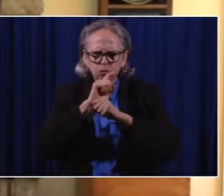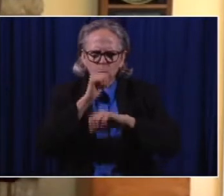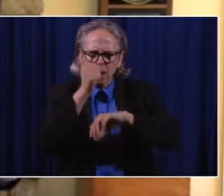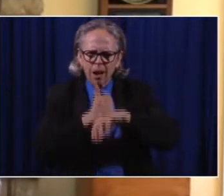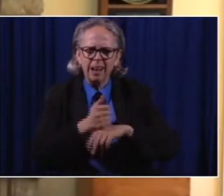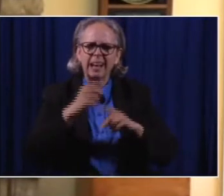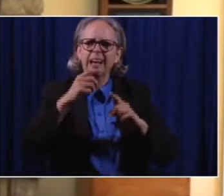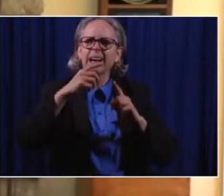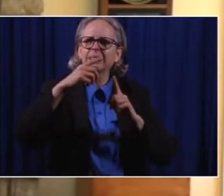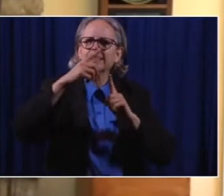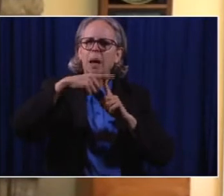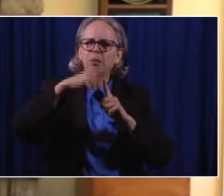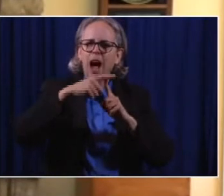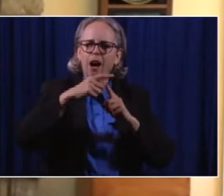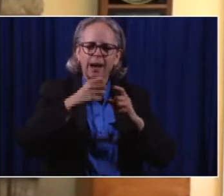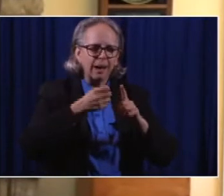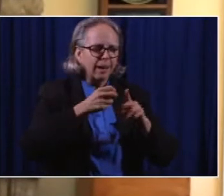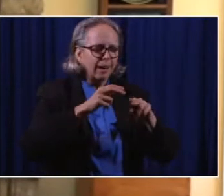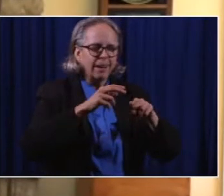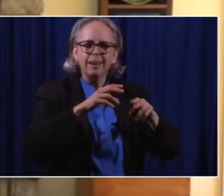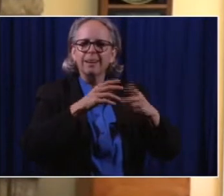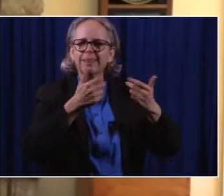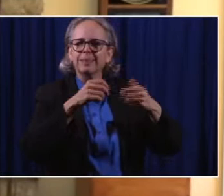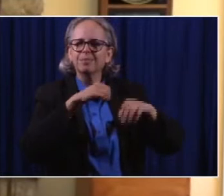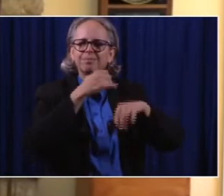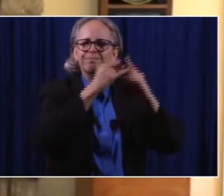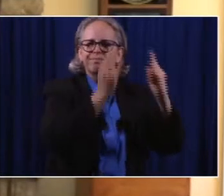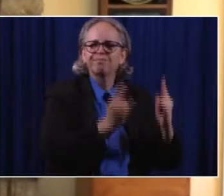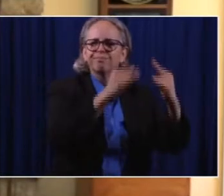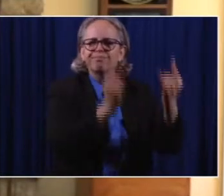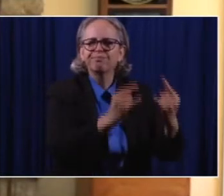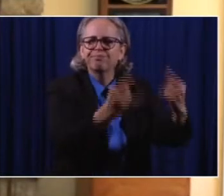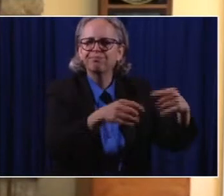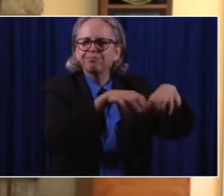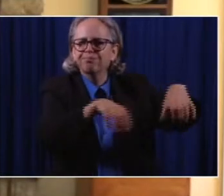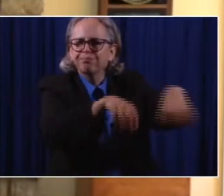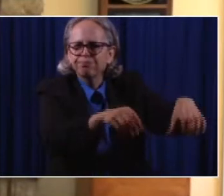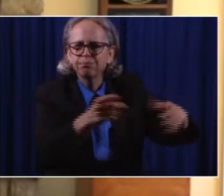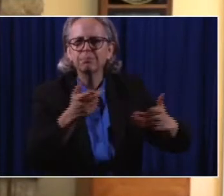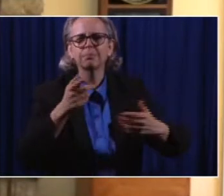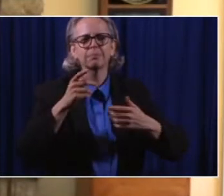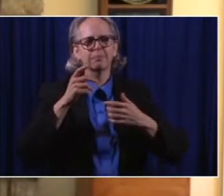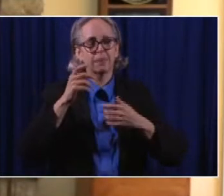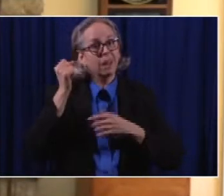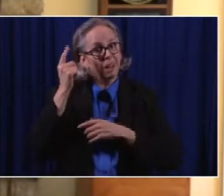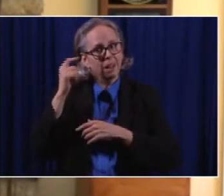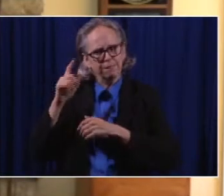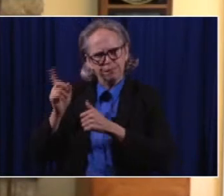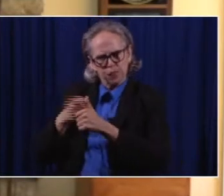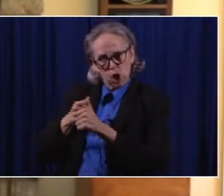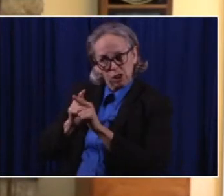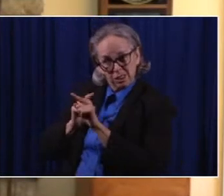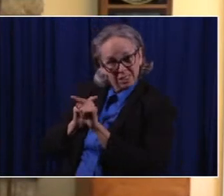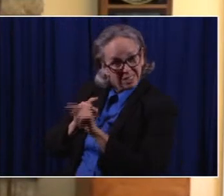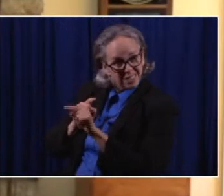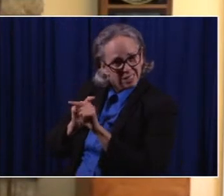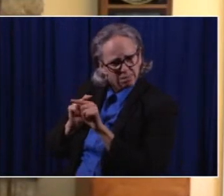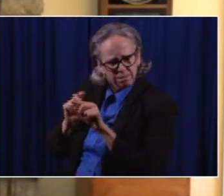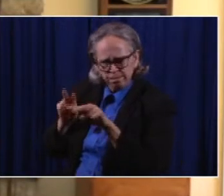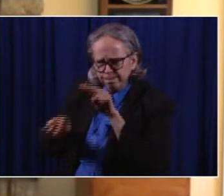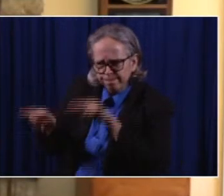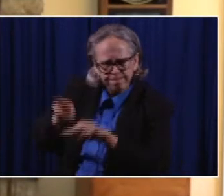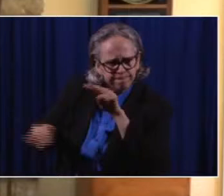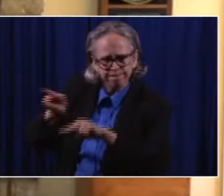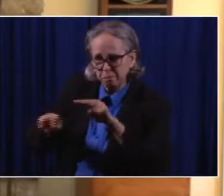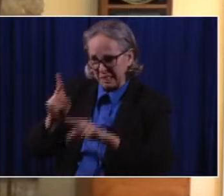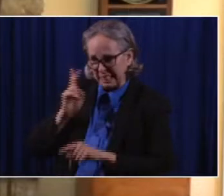go out. But, what you're going to see first, the first warning sign we have started to see when the Cleveland